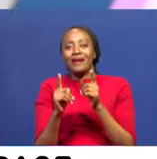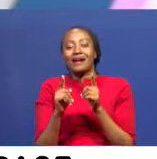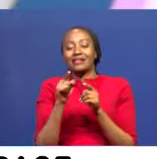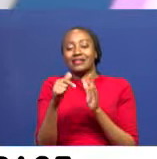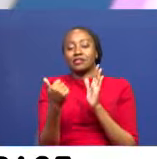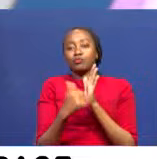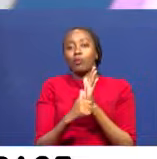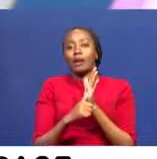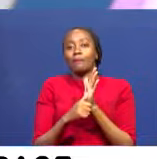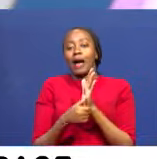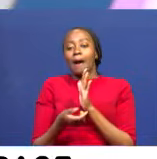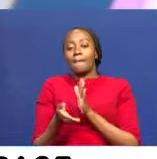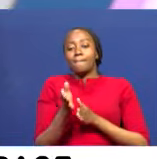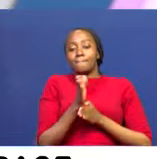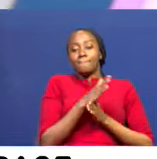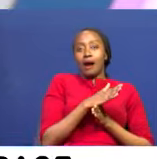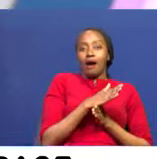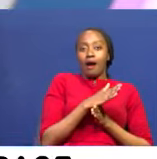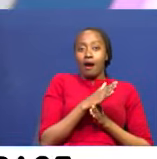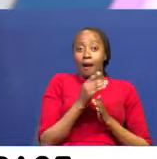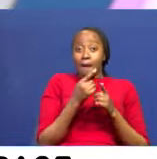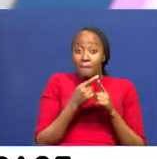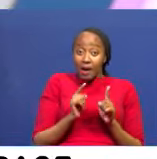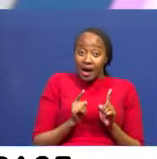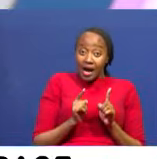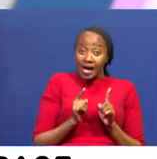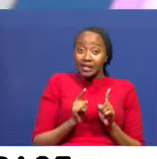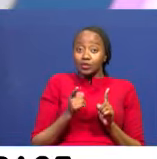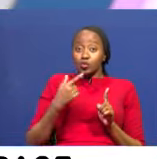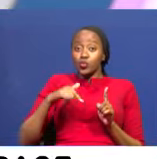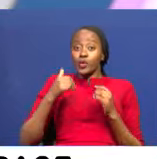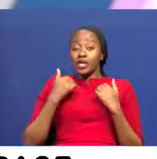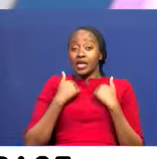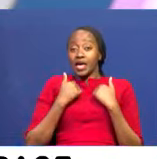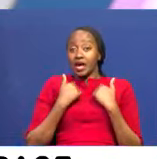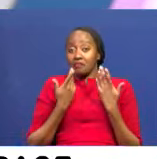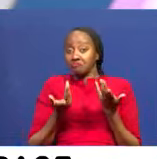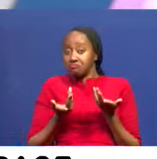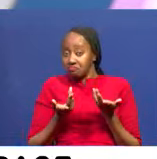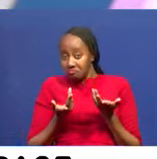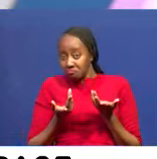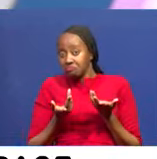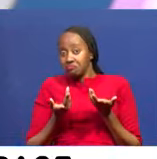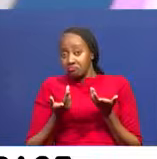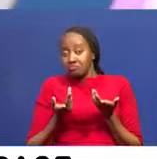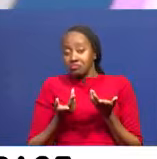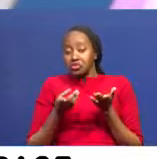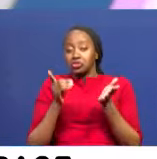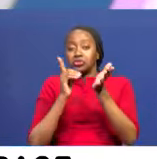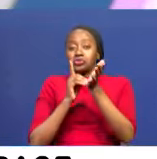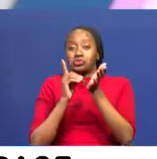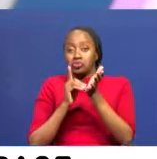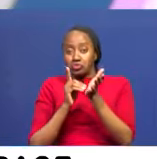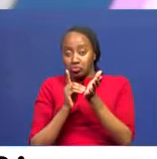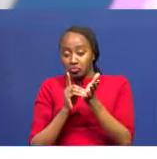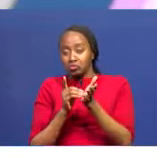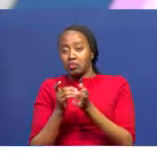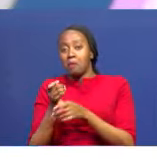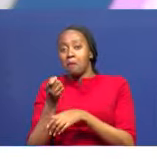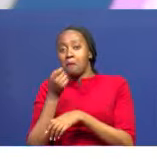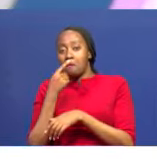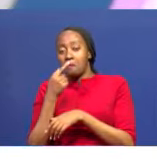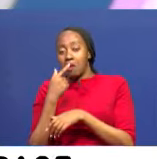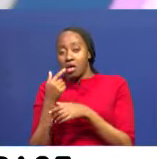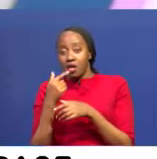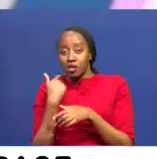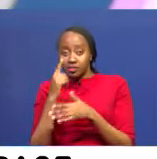be reversed. So I'm sure the Pharmaceutical Society of Kenya has engaged different